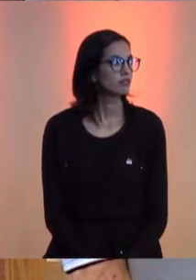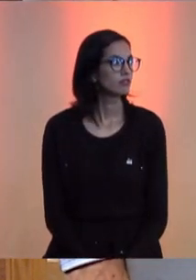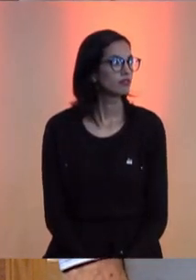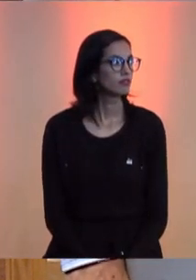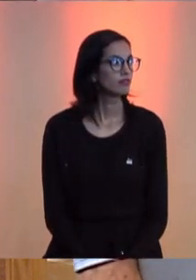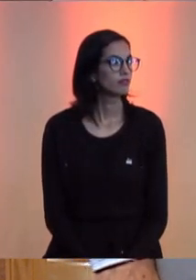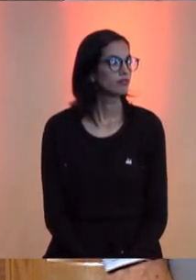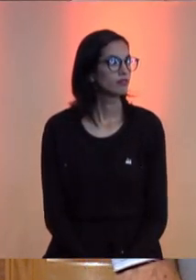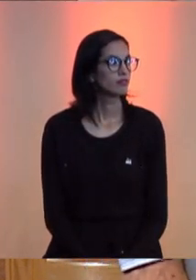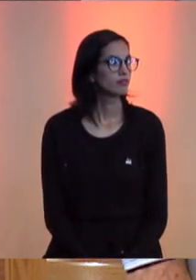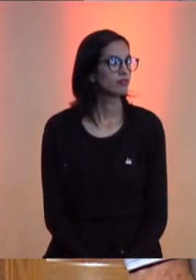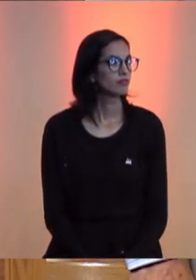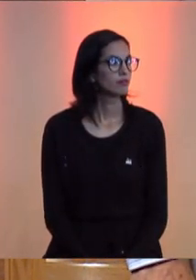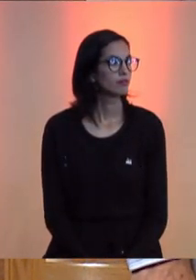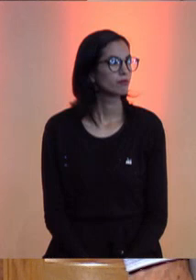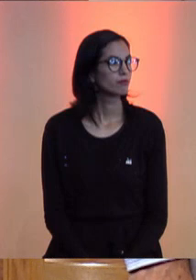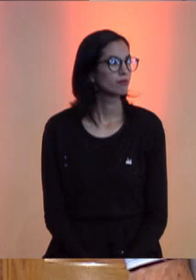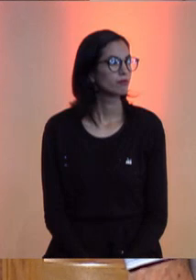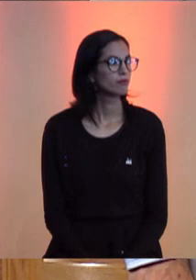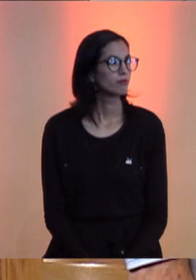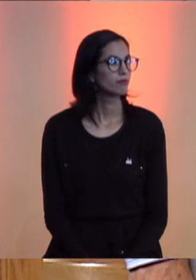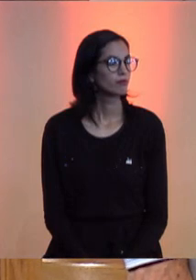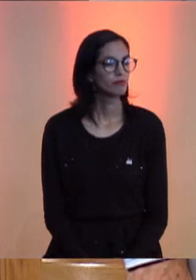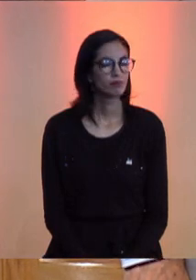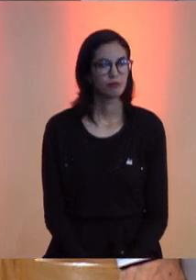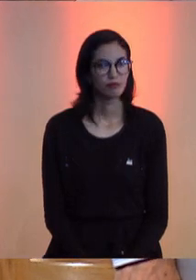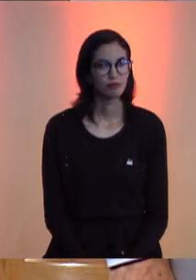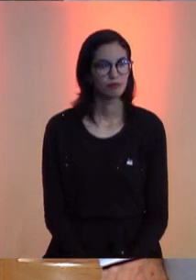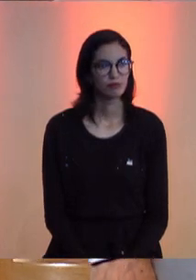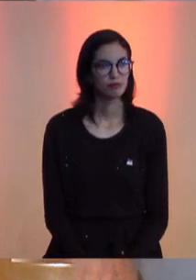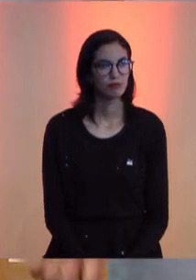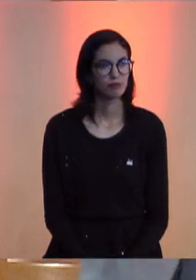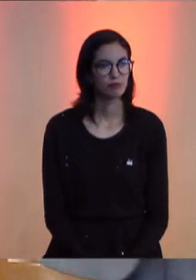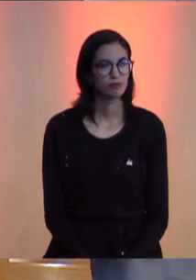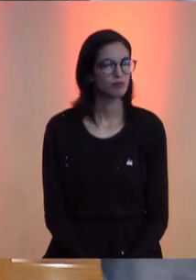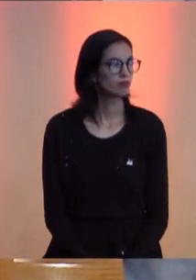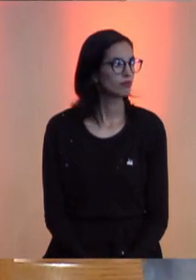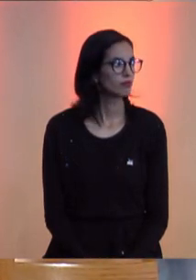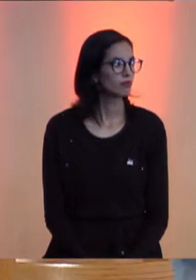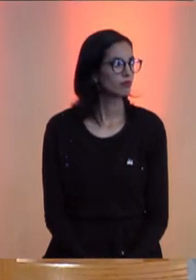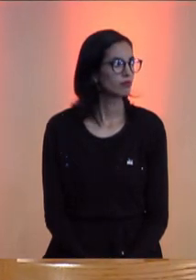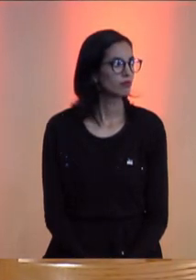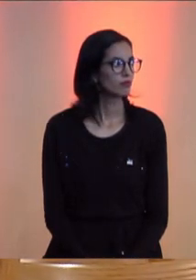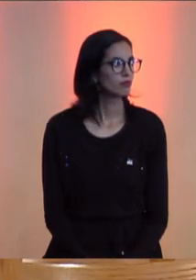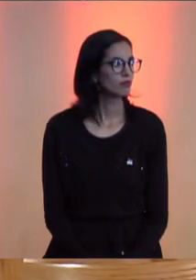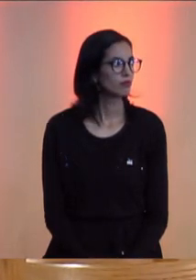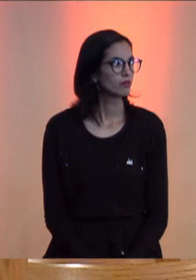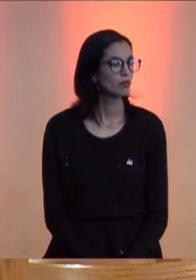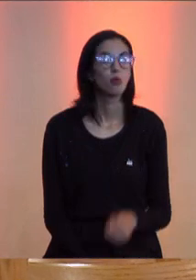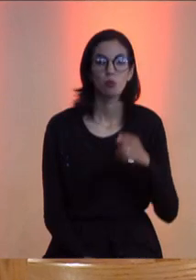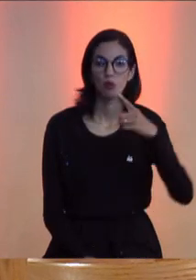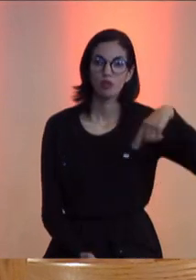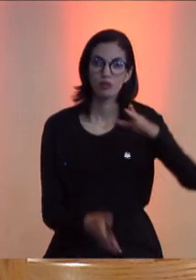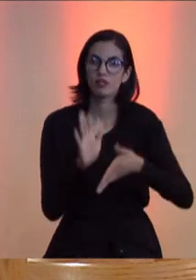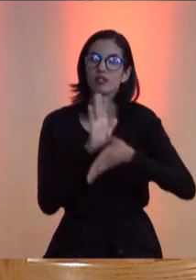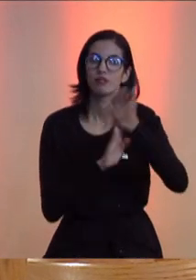say, I remember what I learned on that campus. Cuando terminen y abandonen, se vayan de esta